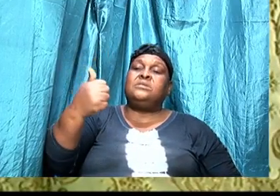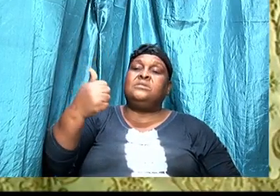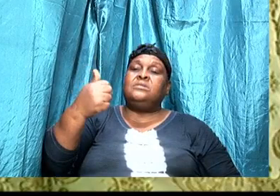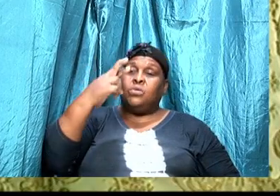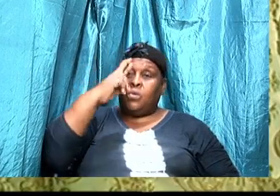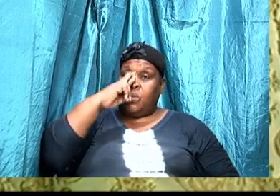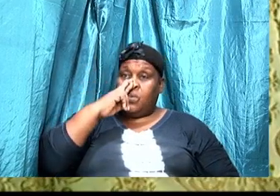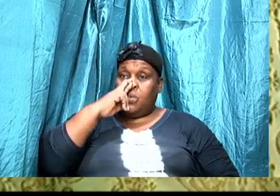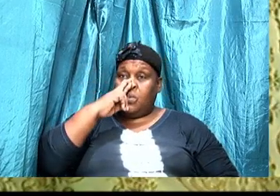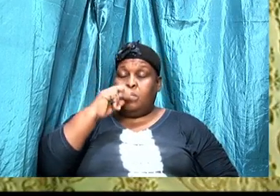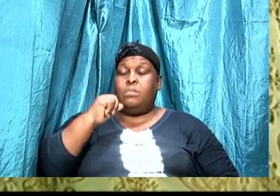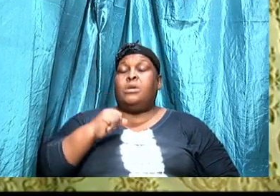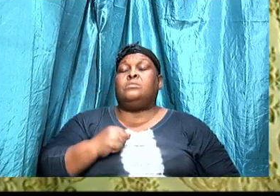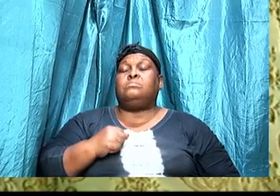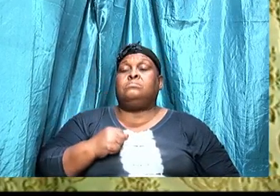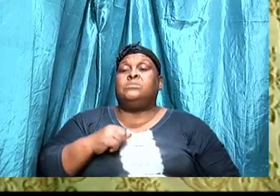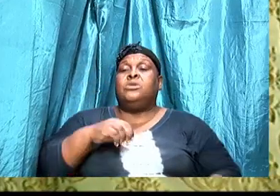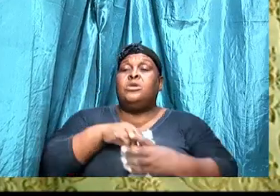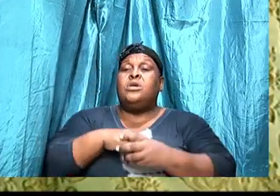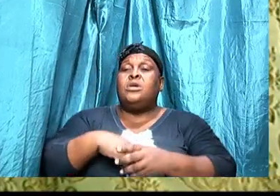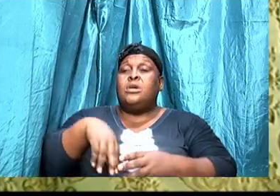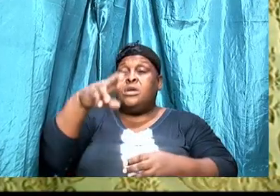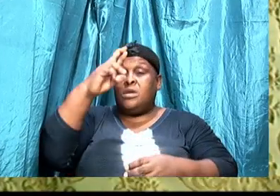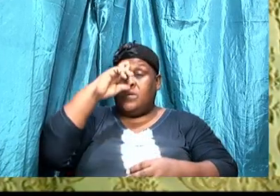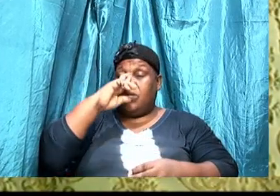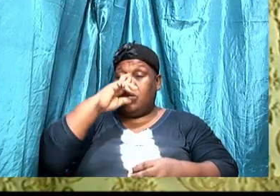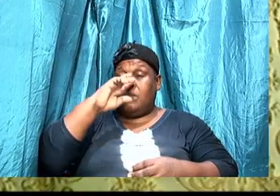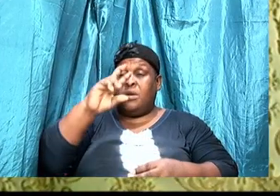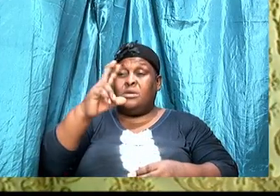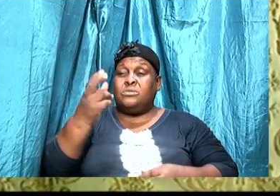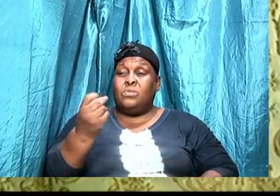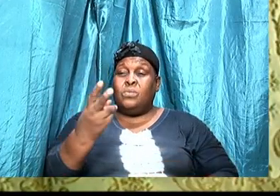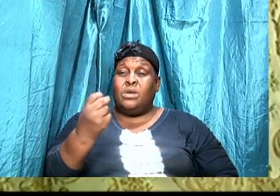find Paul, and he is now doing a summary